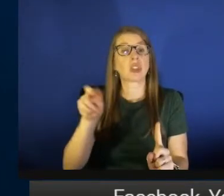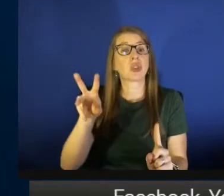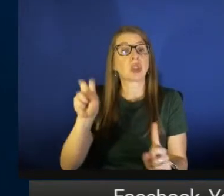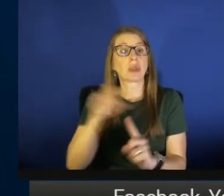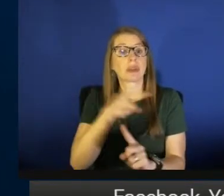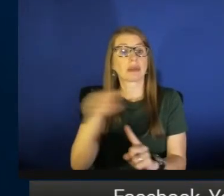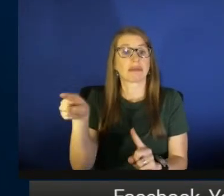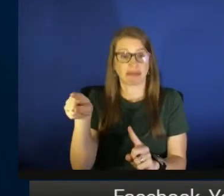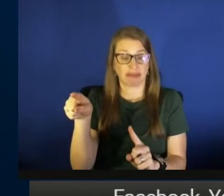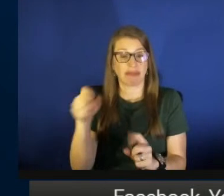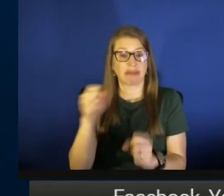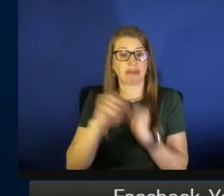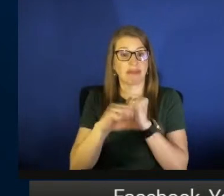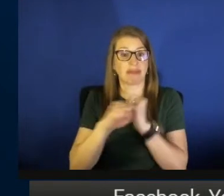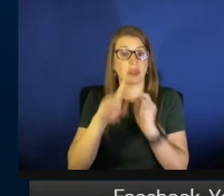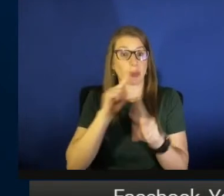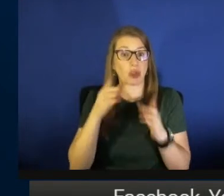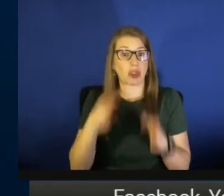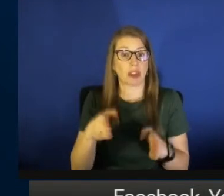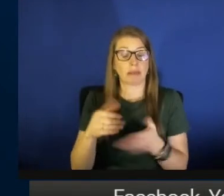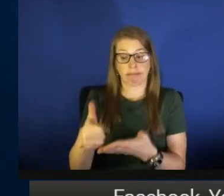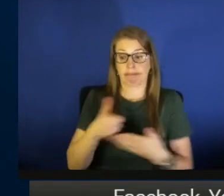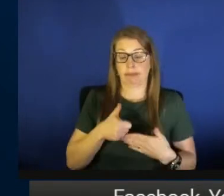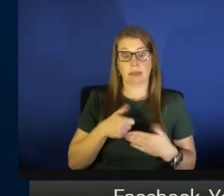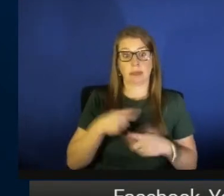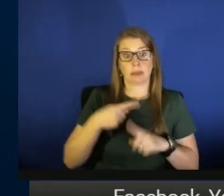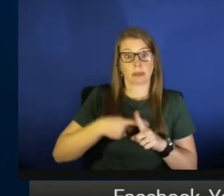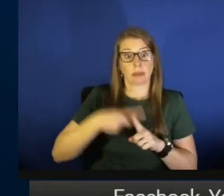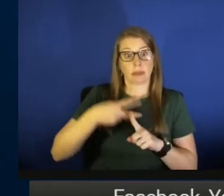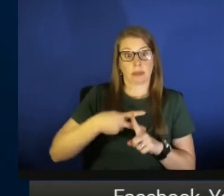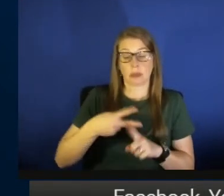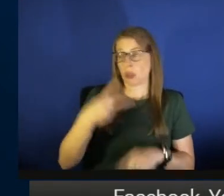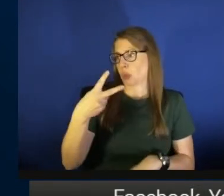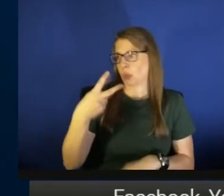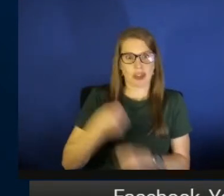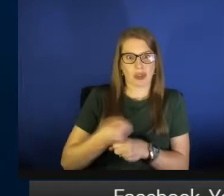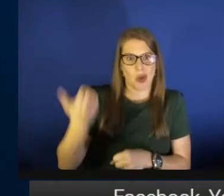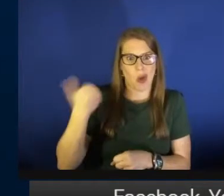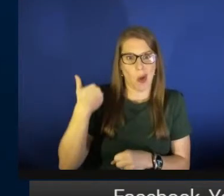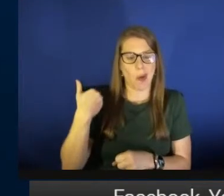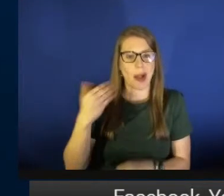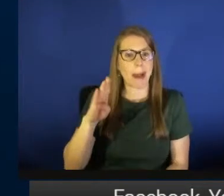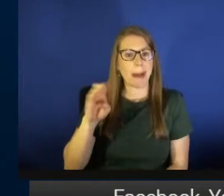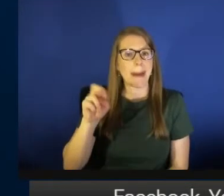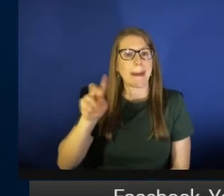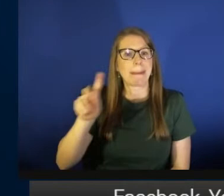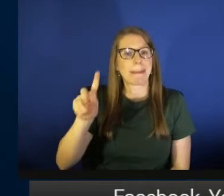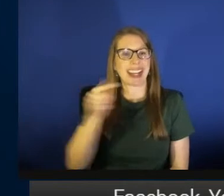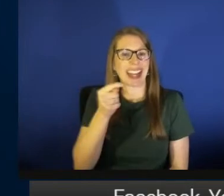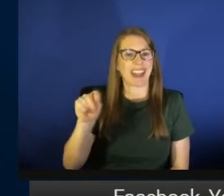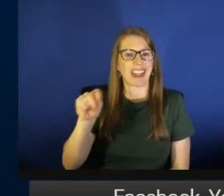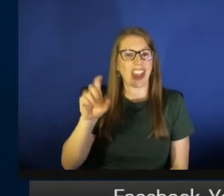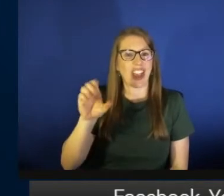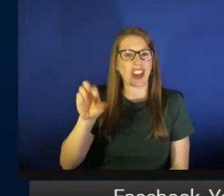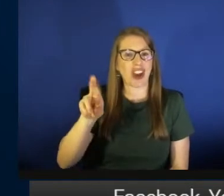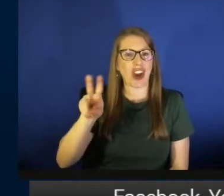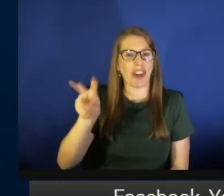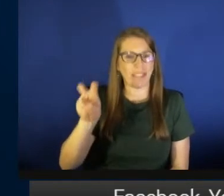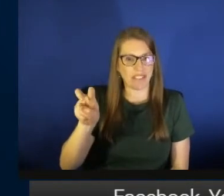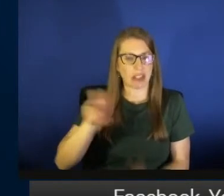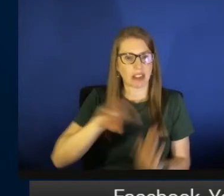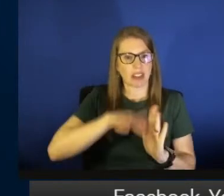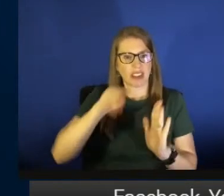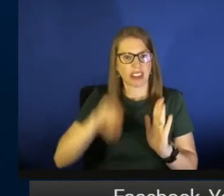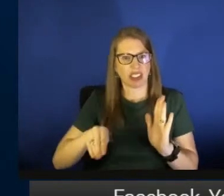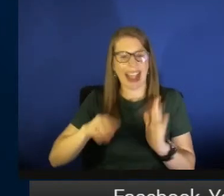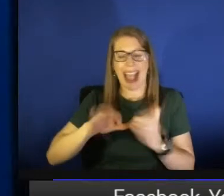really helped us, what we said months and 2 years ago, bend the curve. I mean, in the beginning, this was about how do we not become New York? We were